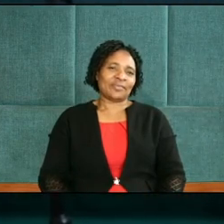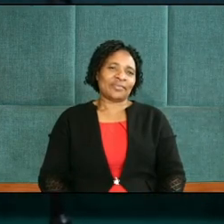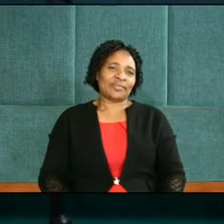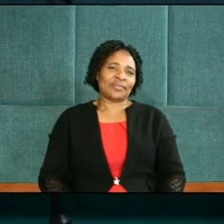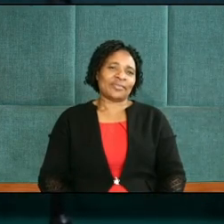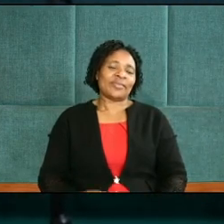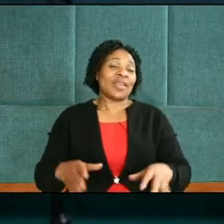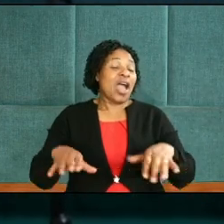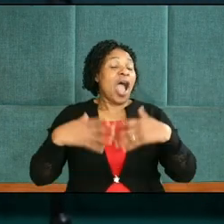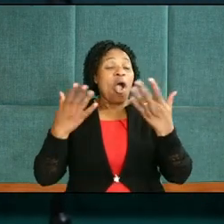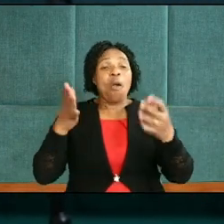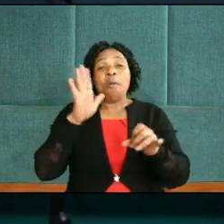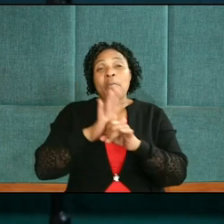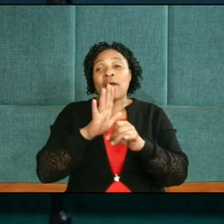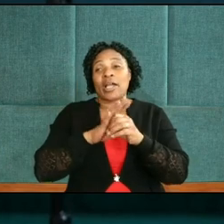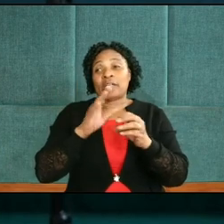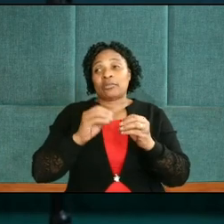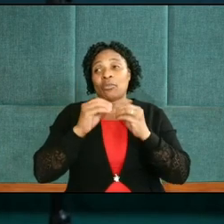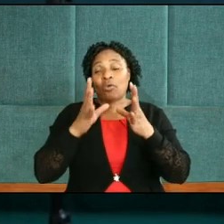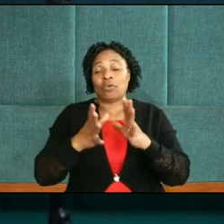How much more